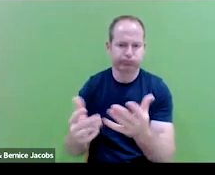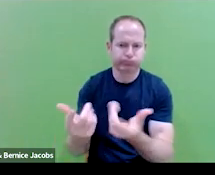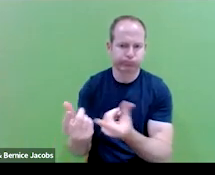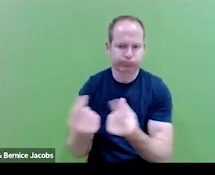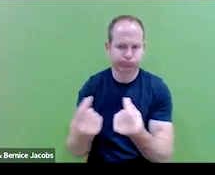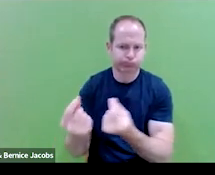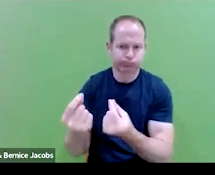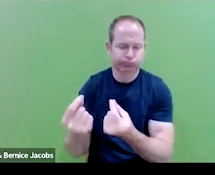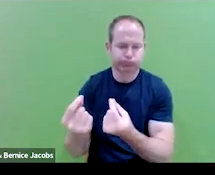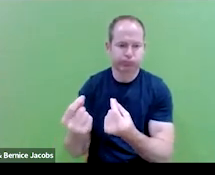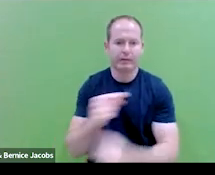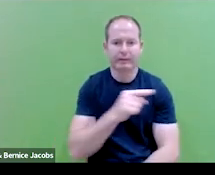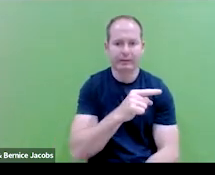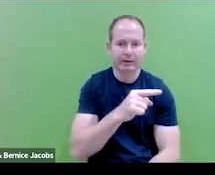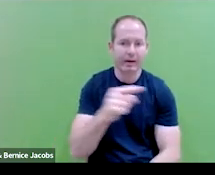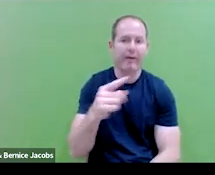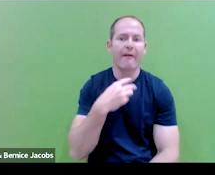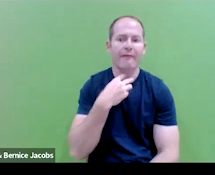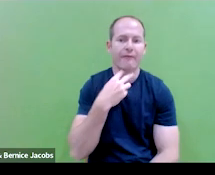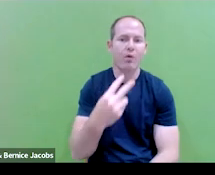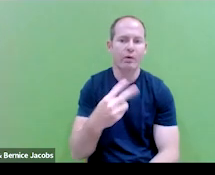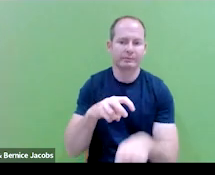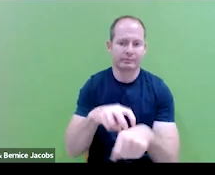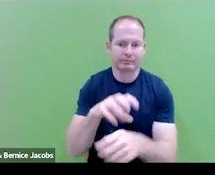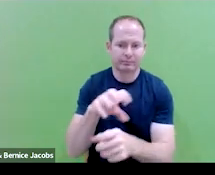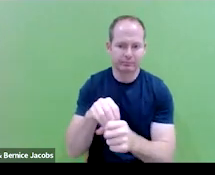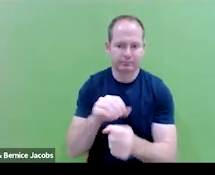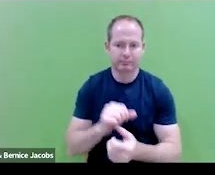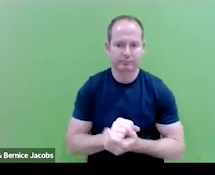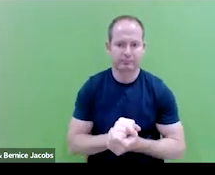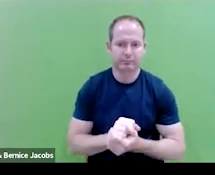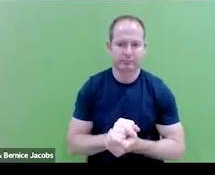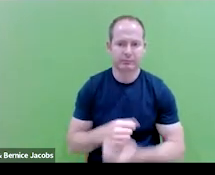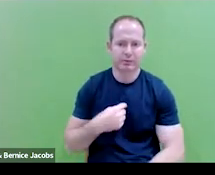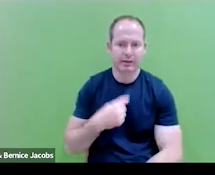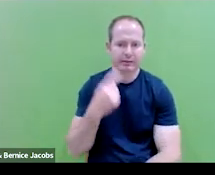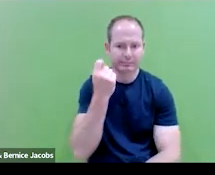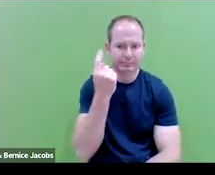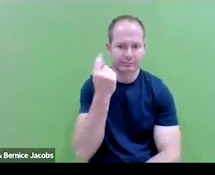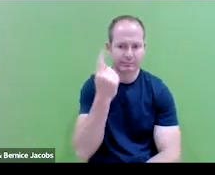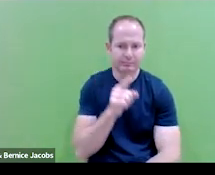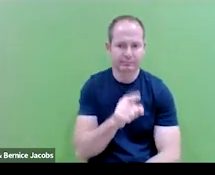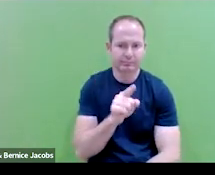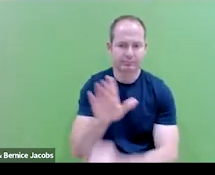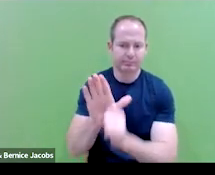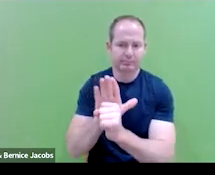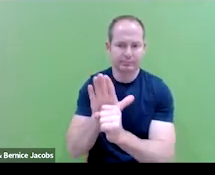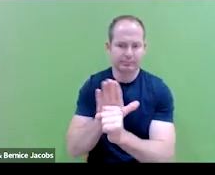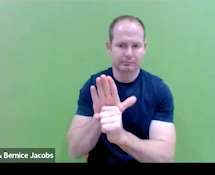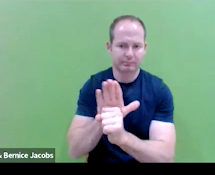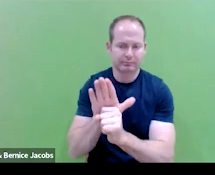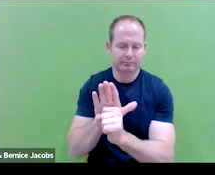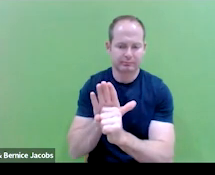I'm also aware that if you come from a background where you have not